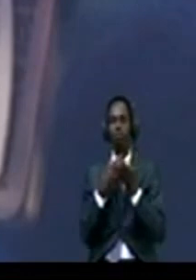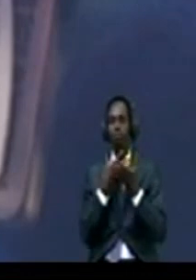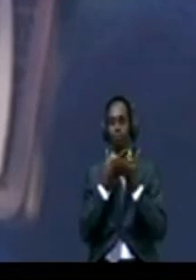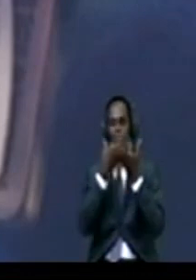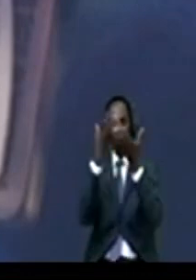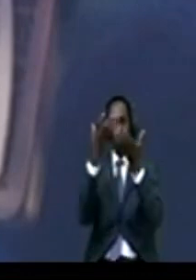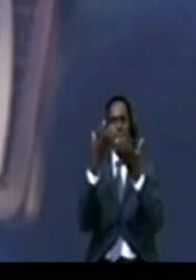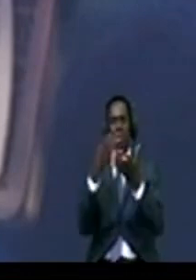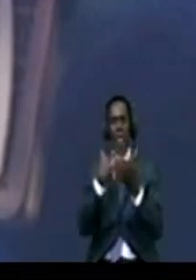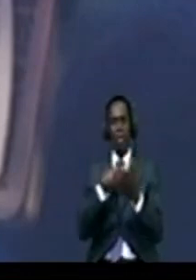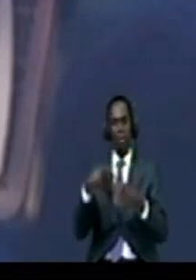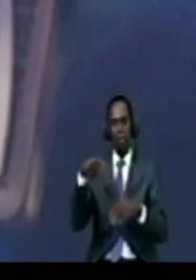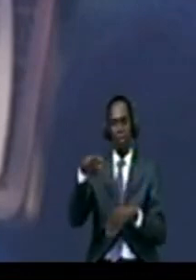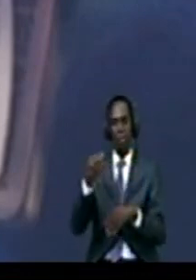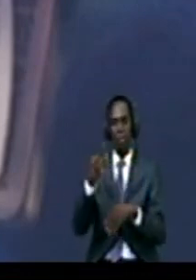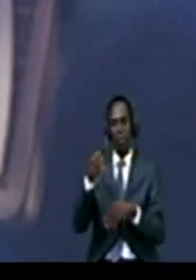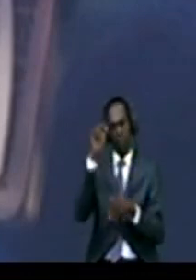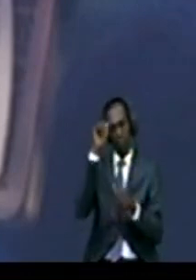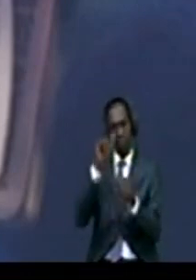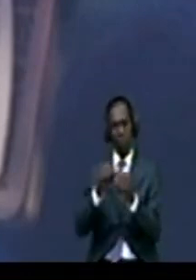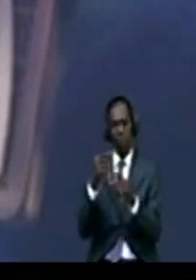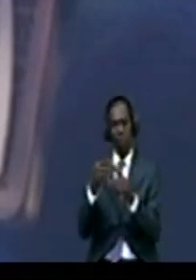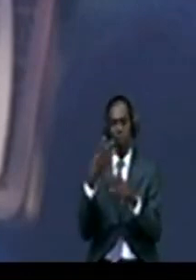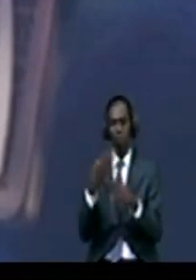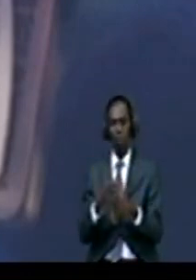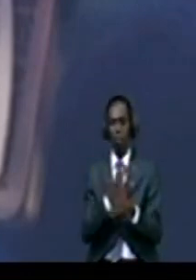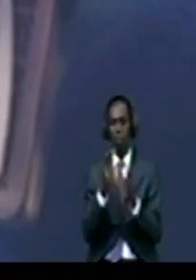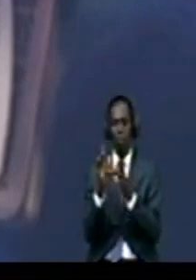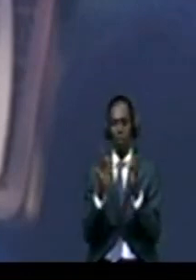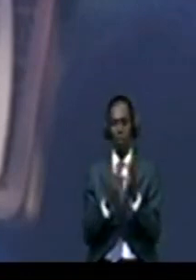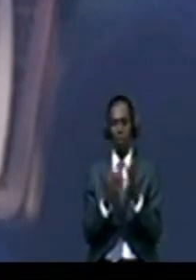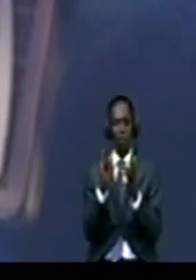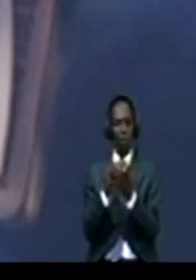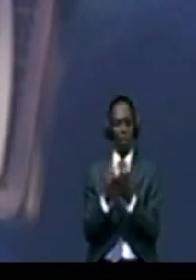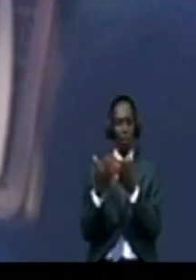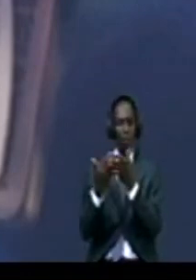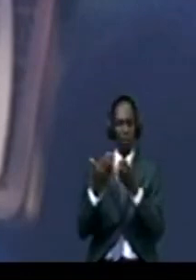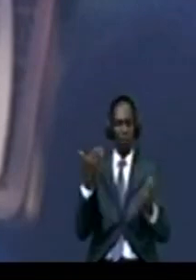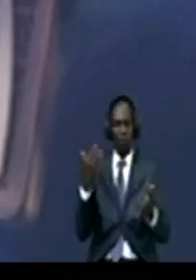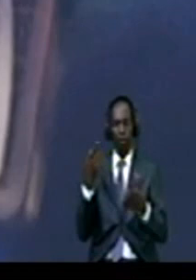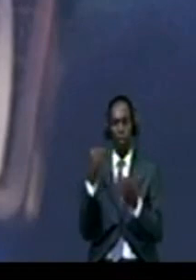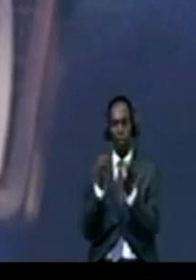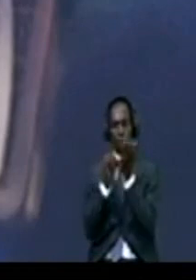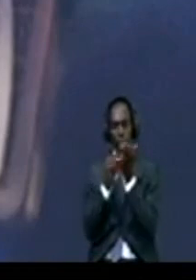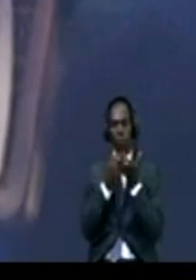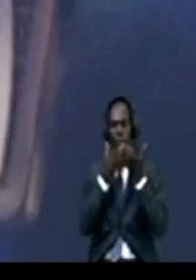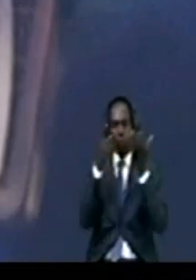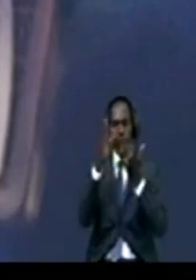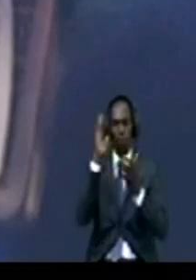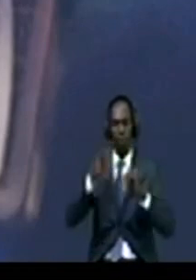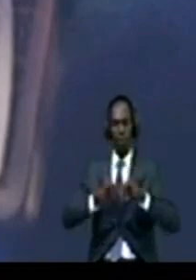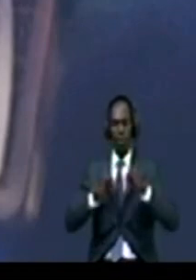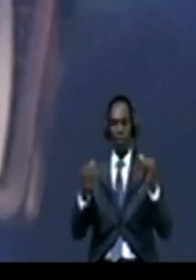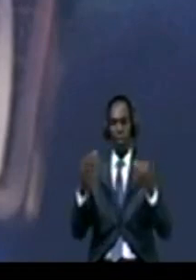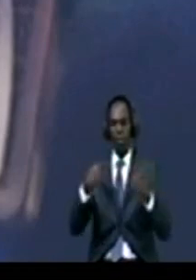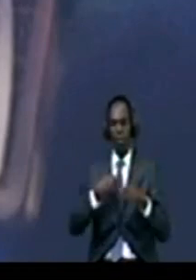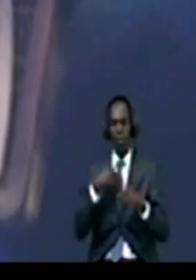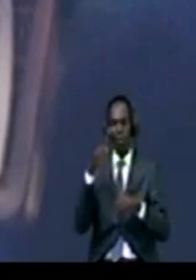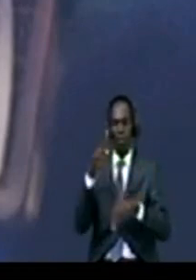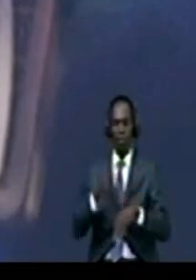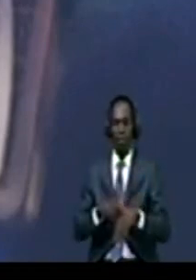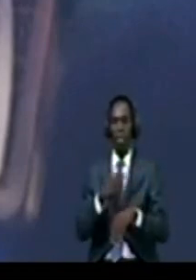Jesus, which said unto him, Before the cock crow, thou shalt deny me thrice. And he went out and wept